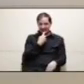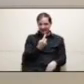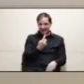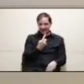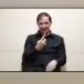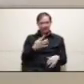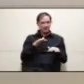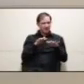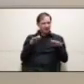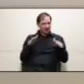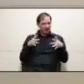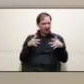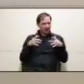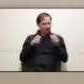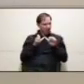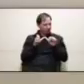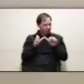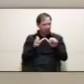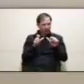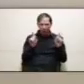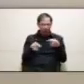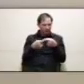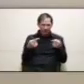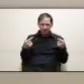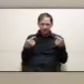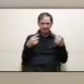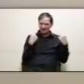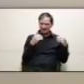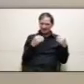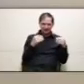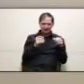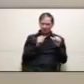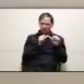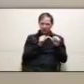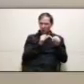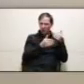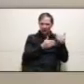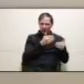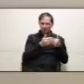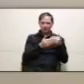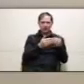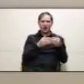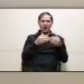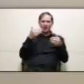residents and business operations. There's consistent sewerage